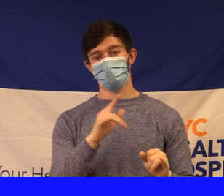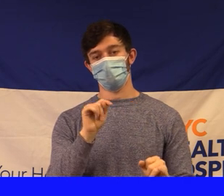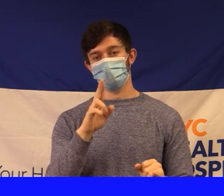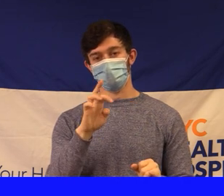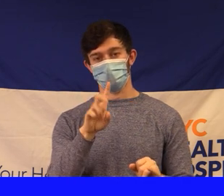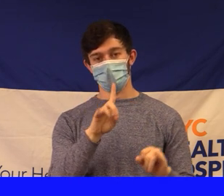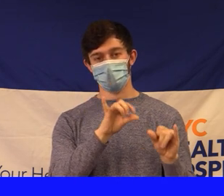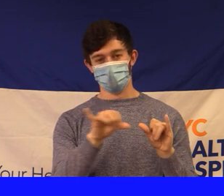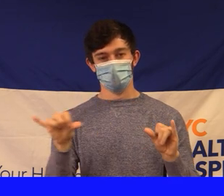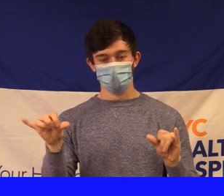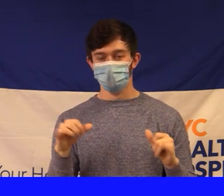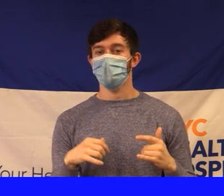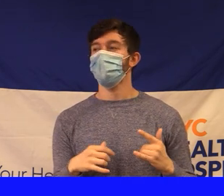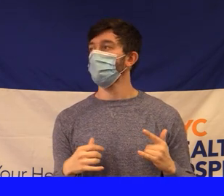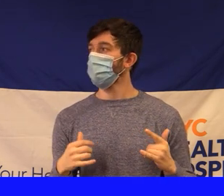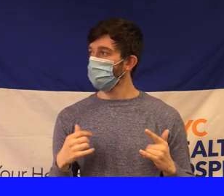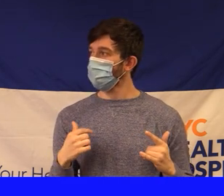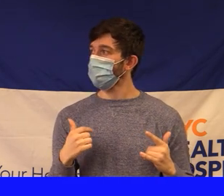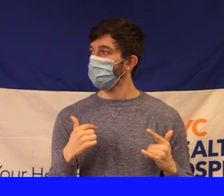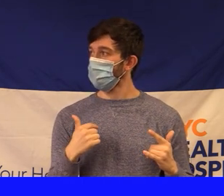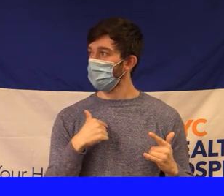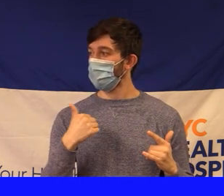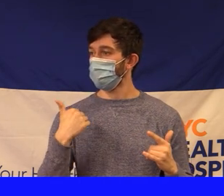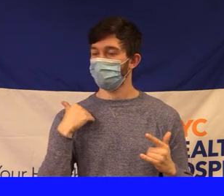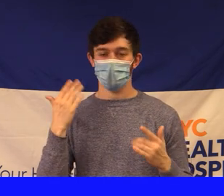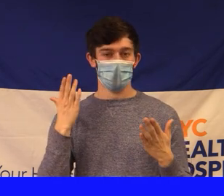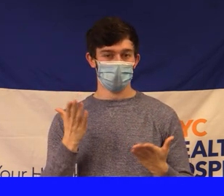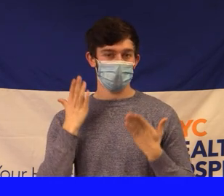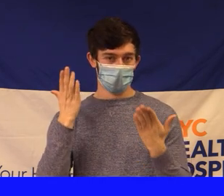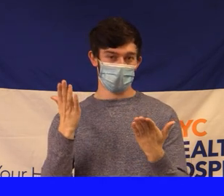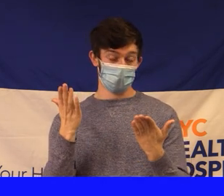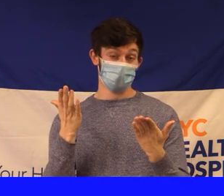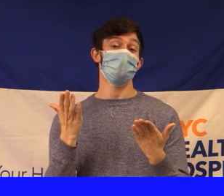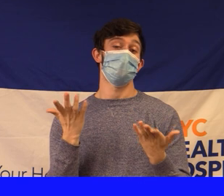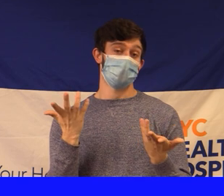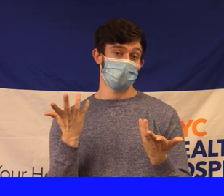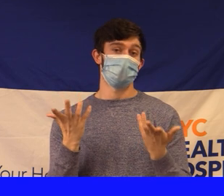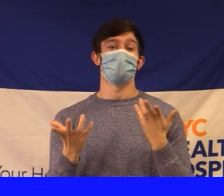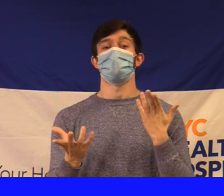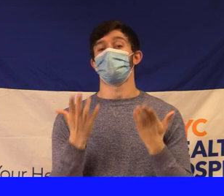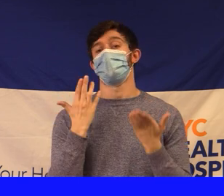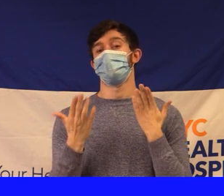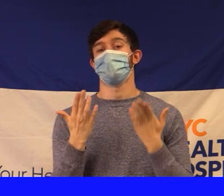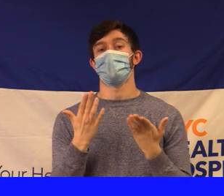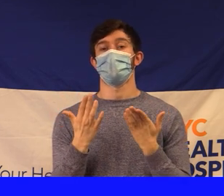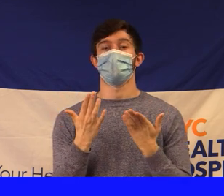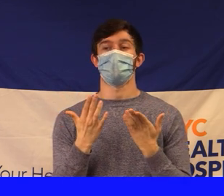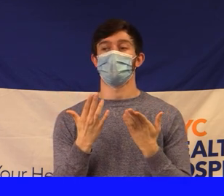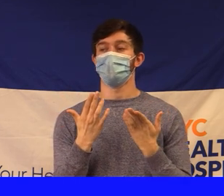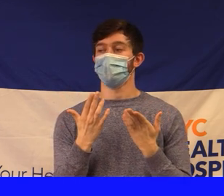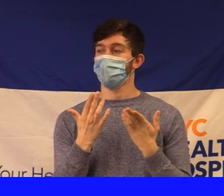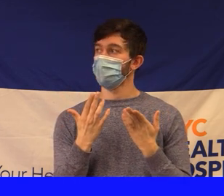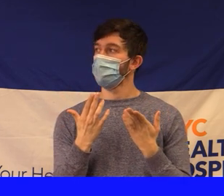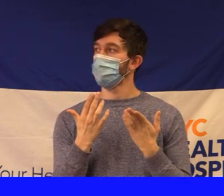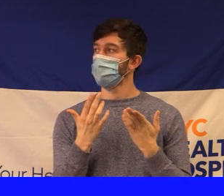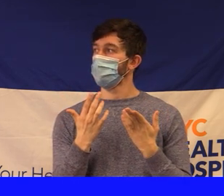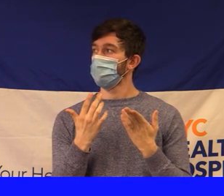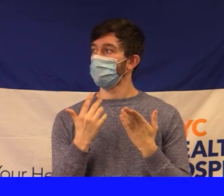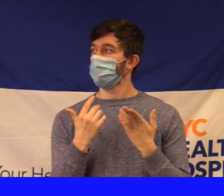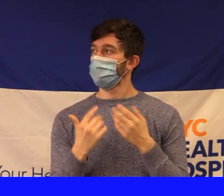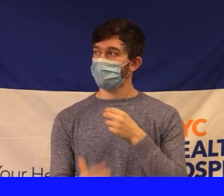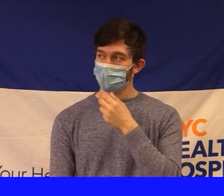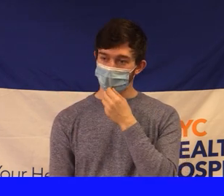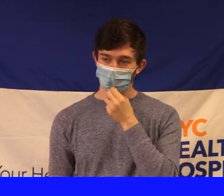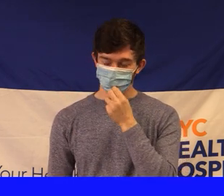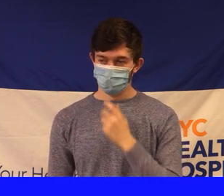do have a suggestion that maybe if you go to the chart that